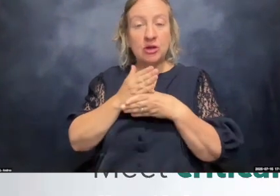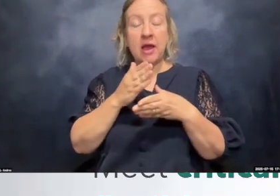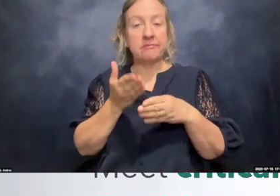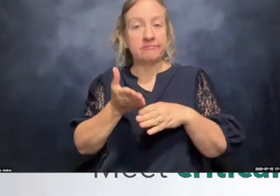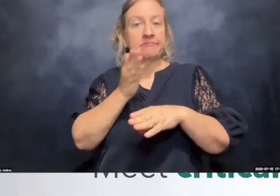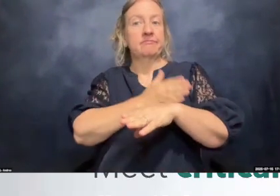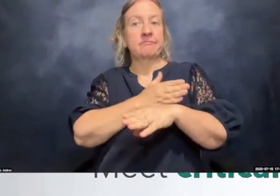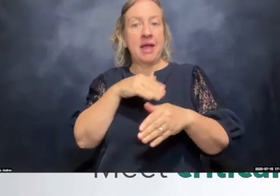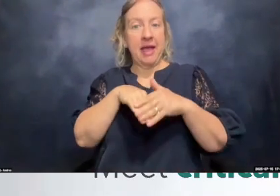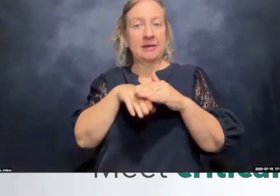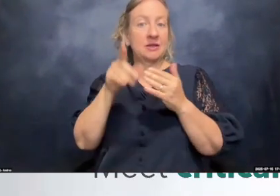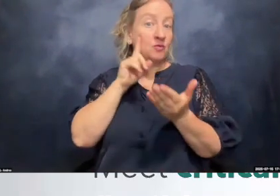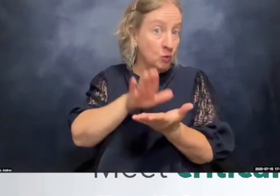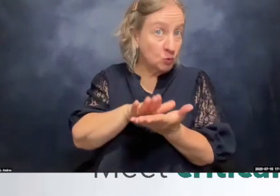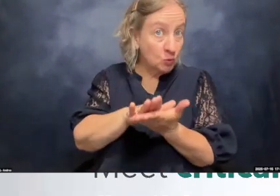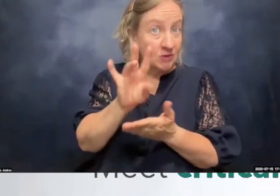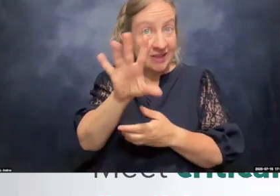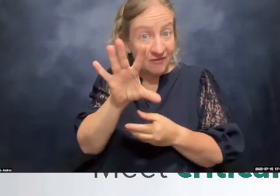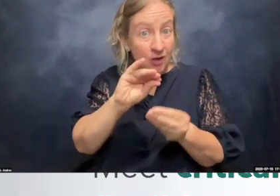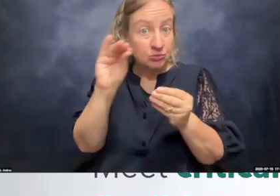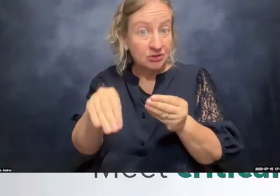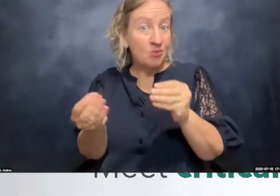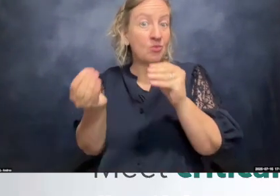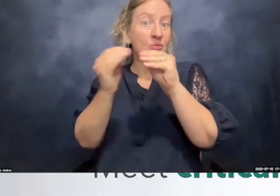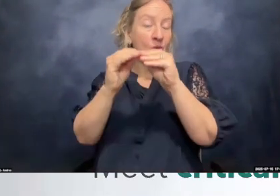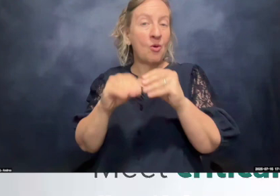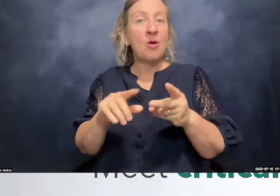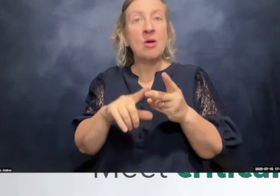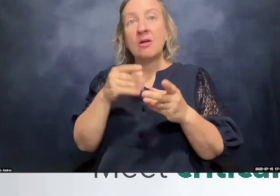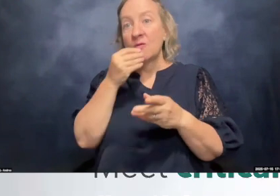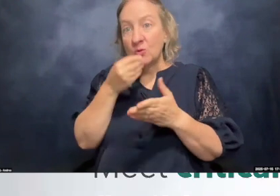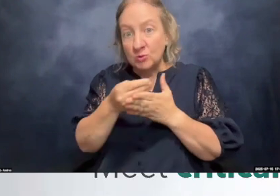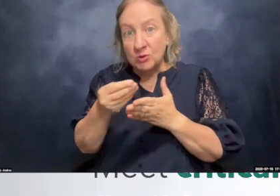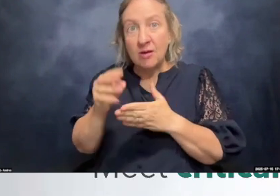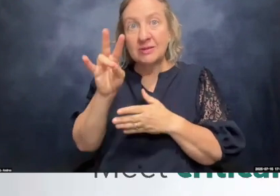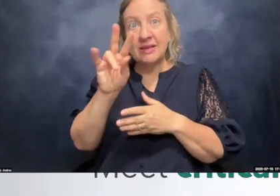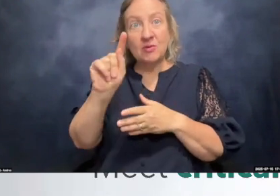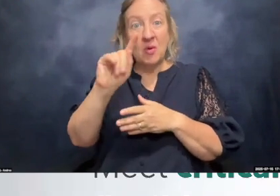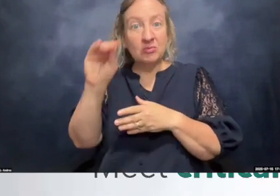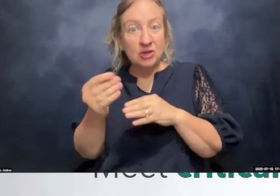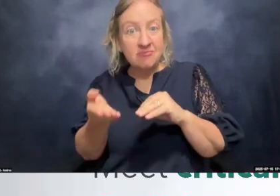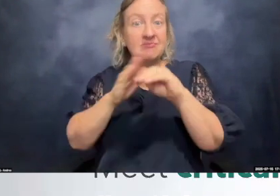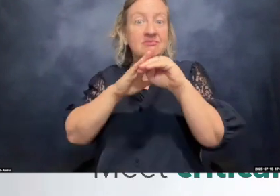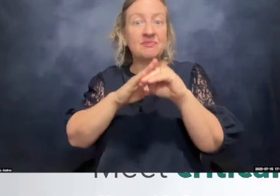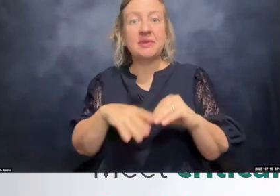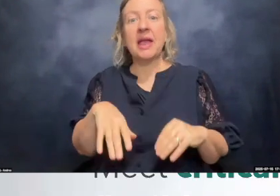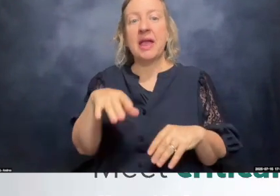by 75%, to grocery shopping by 71%, and to healthcare by